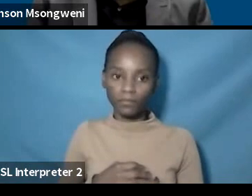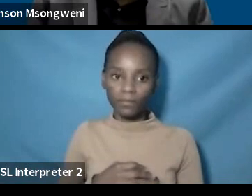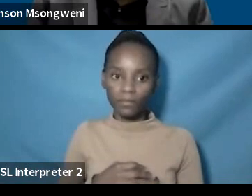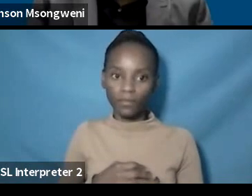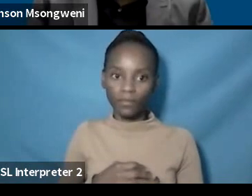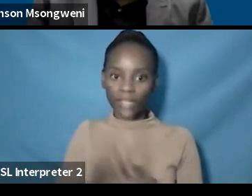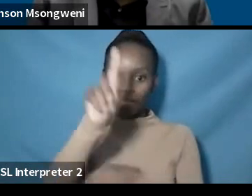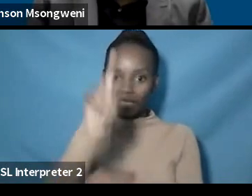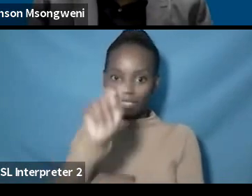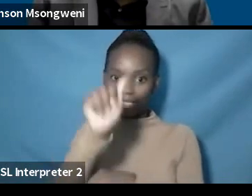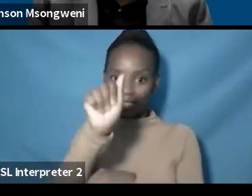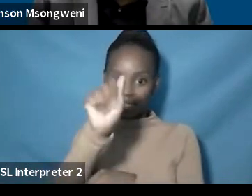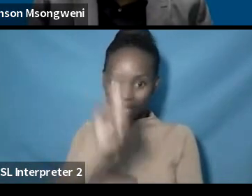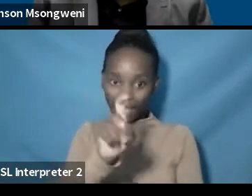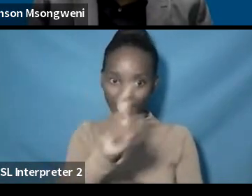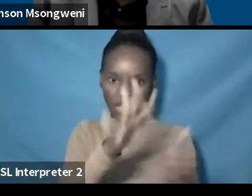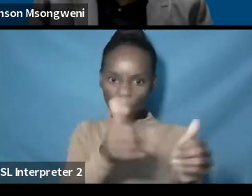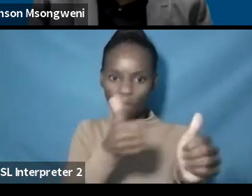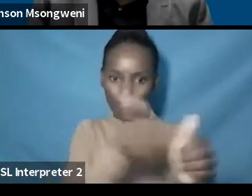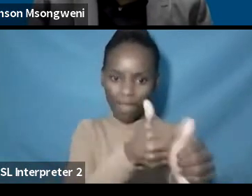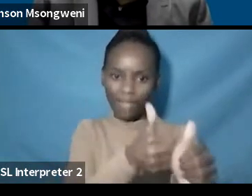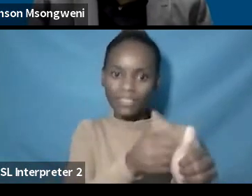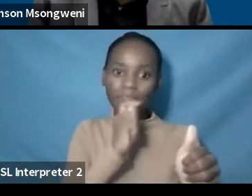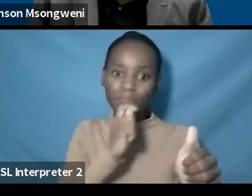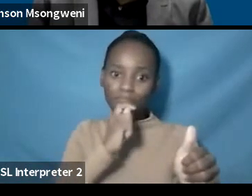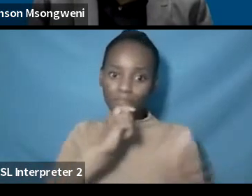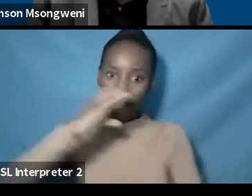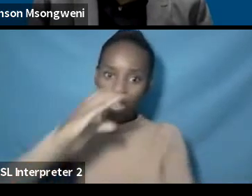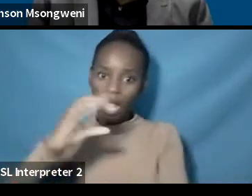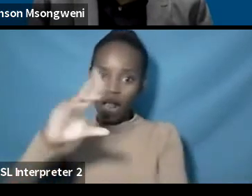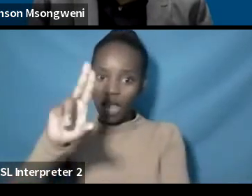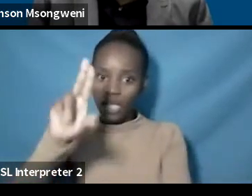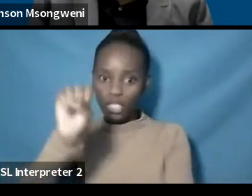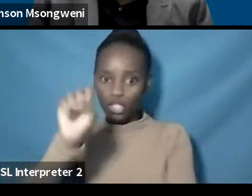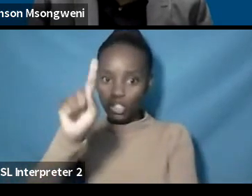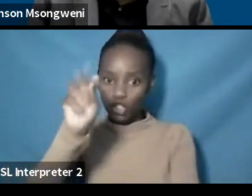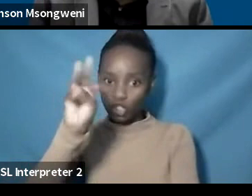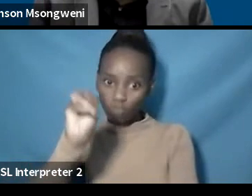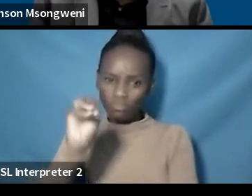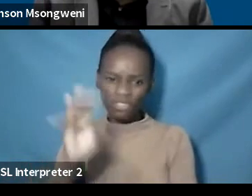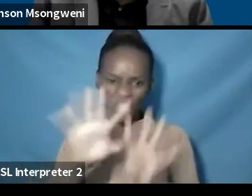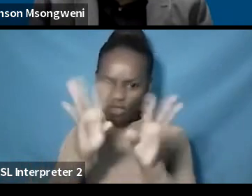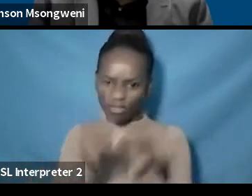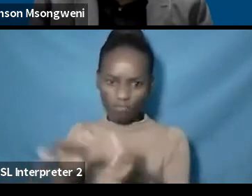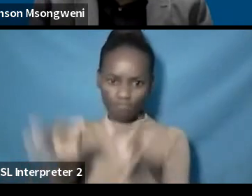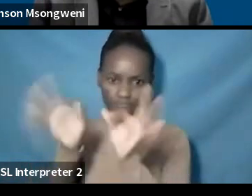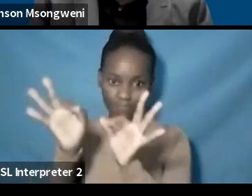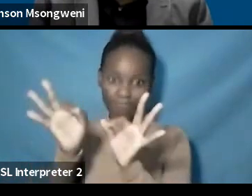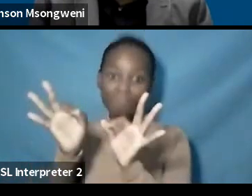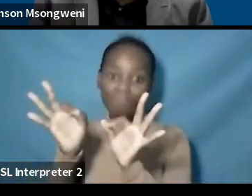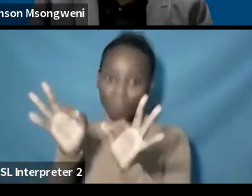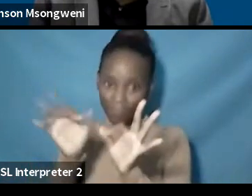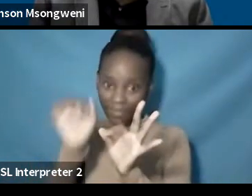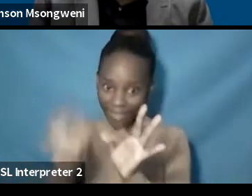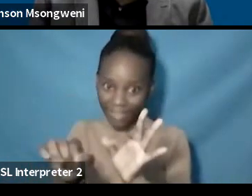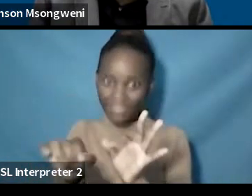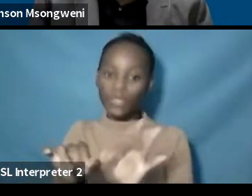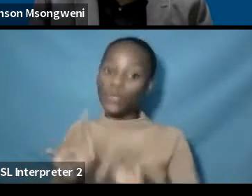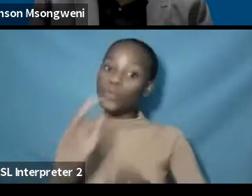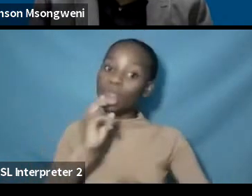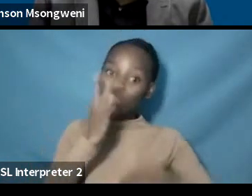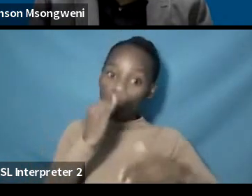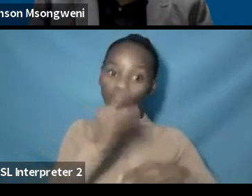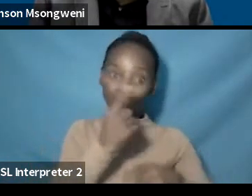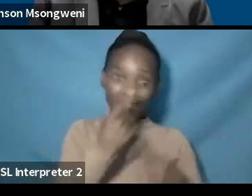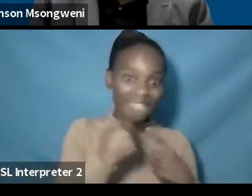everything in order in customs, but you still need to pay your income tax. You need to come and declare on your profits. So we